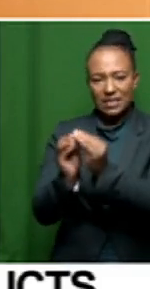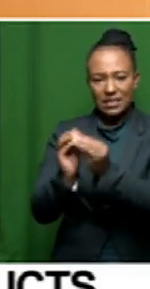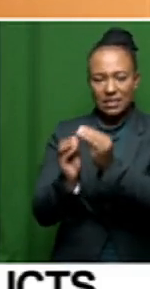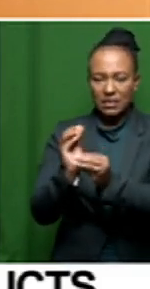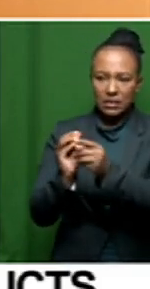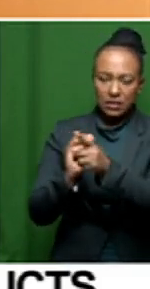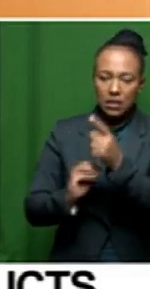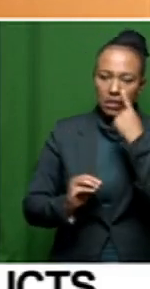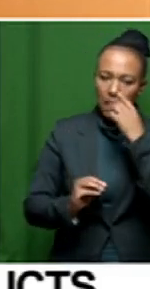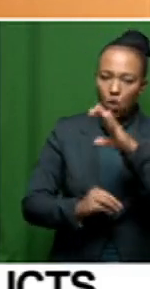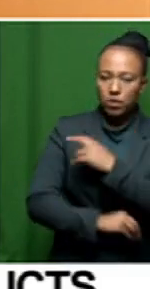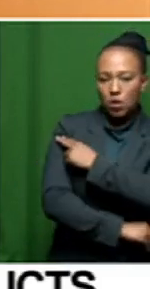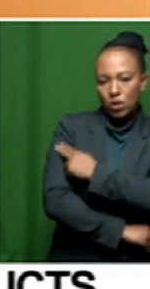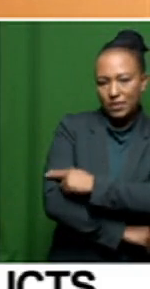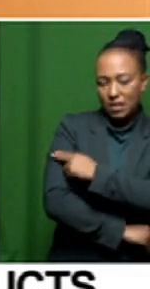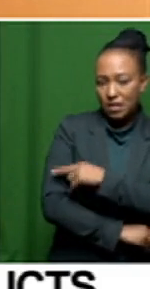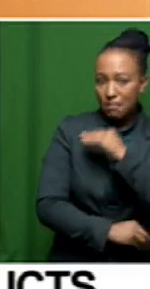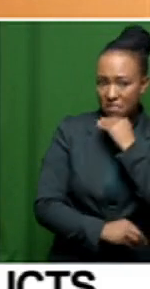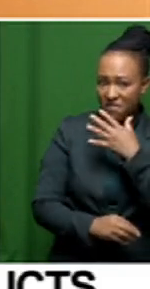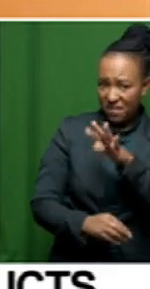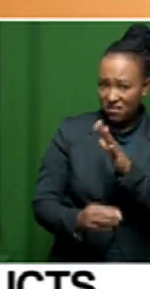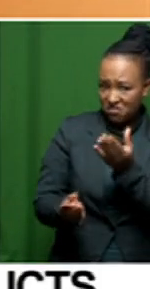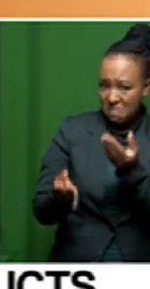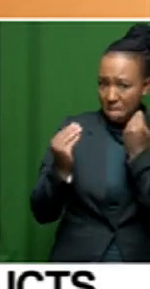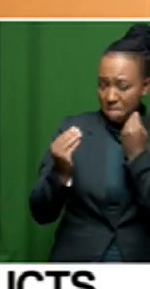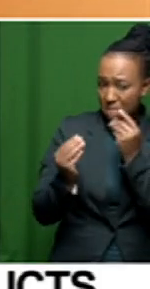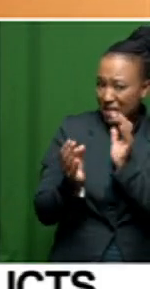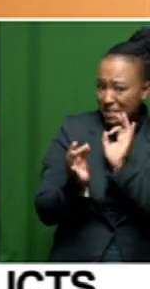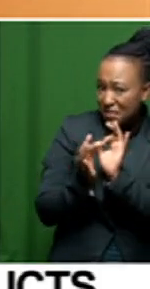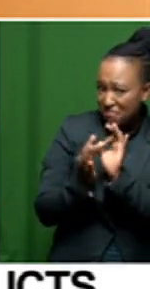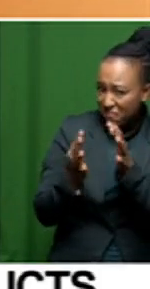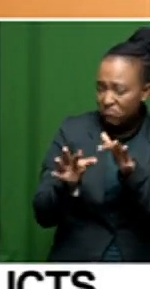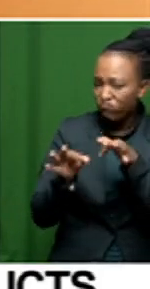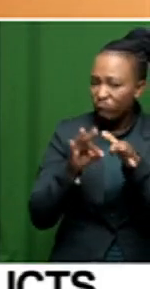particular facility. Did you get into those specifics at all?